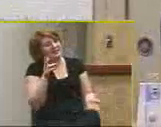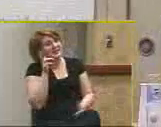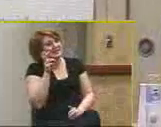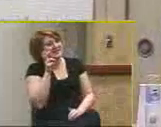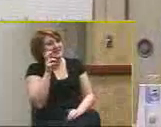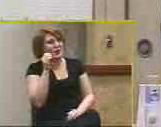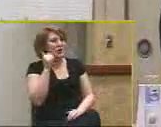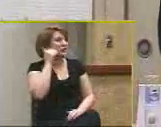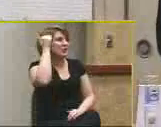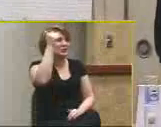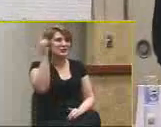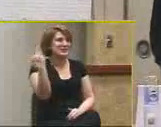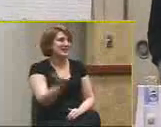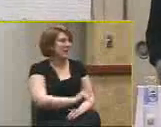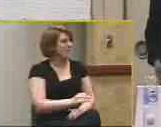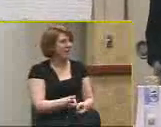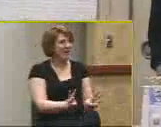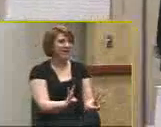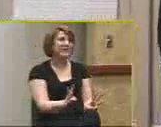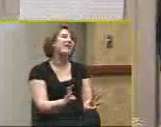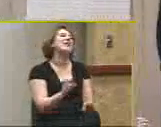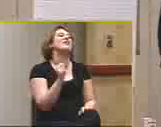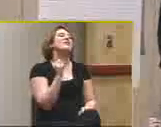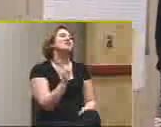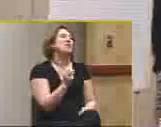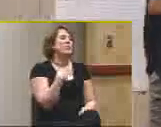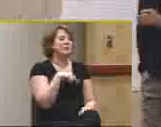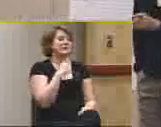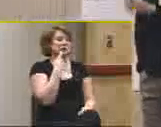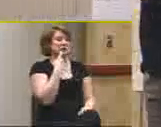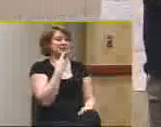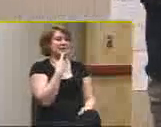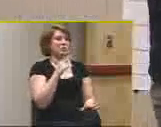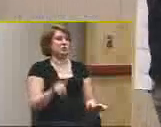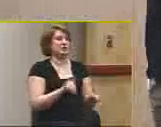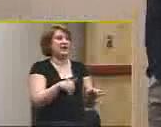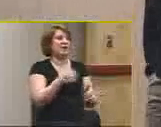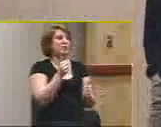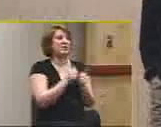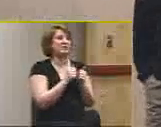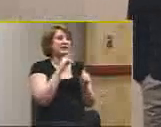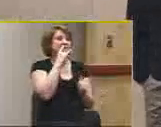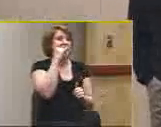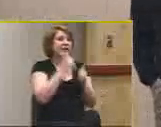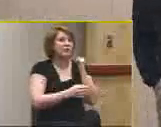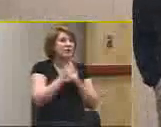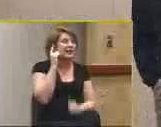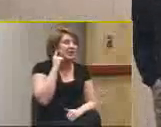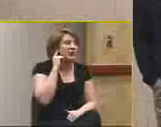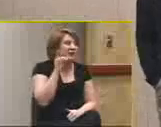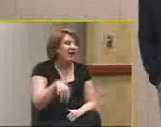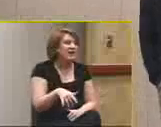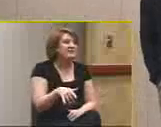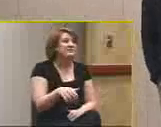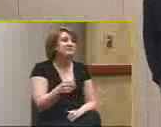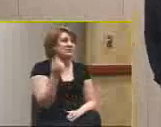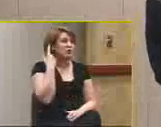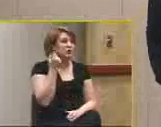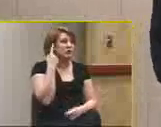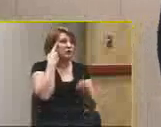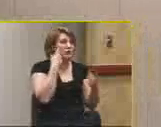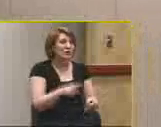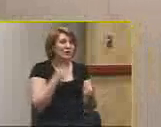are adults. So we just said we're going to do this with kids. Everybody heard that, and everybody here thinks that's okay, right? You're all going to do